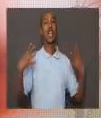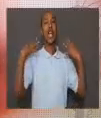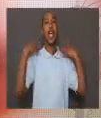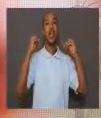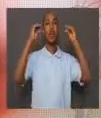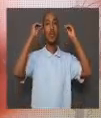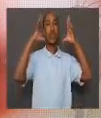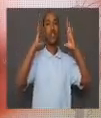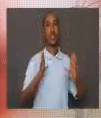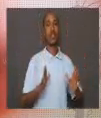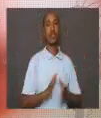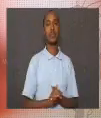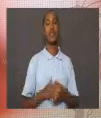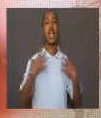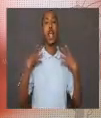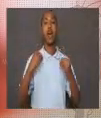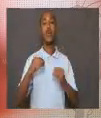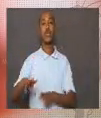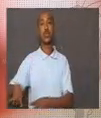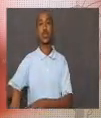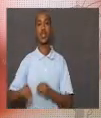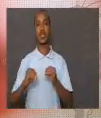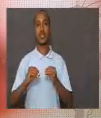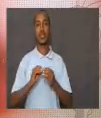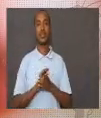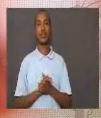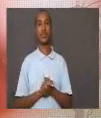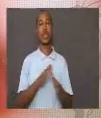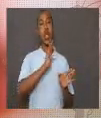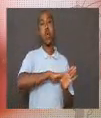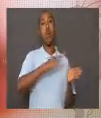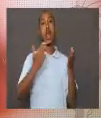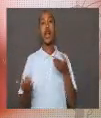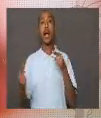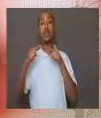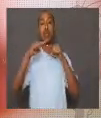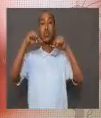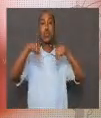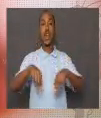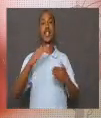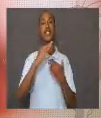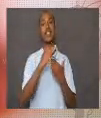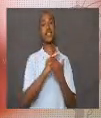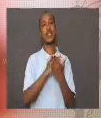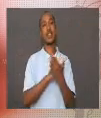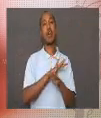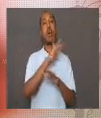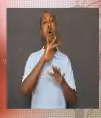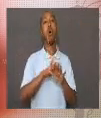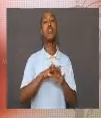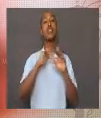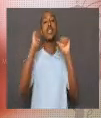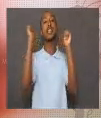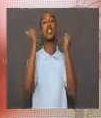Hello, teacher. Hello, students. Welcome to today's lesson on the